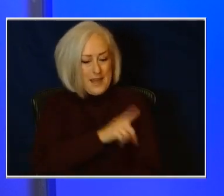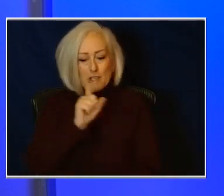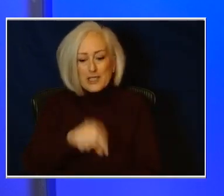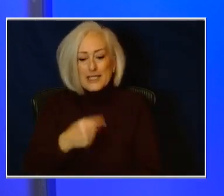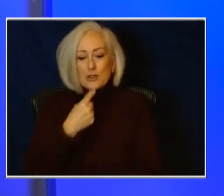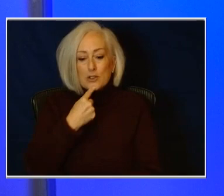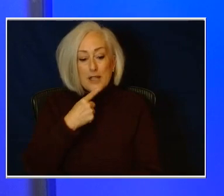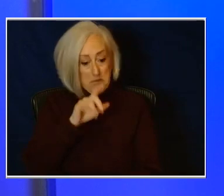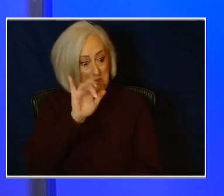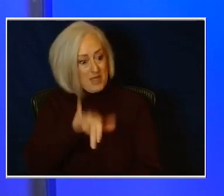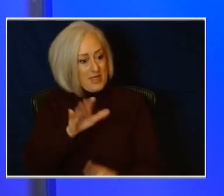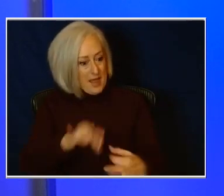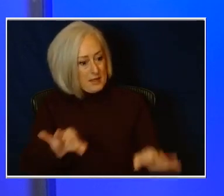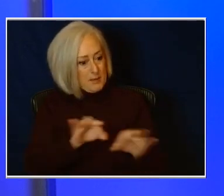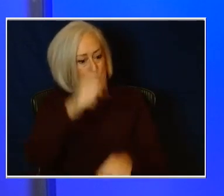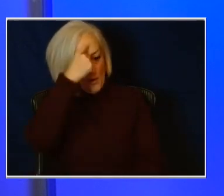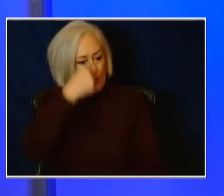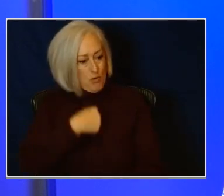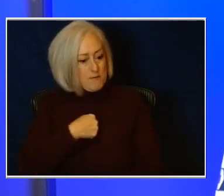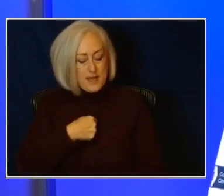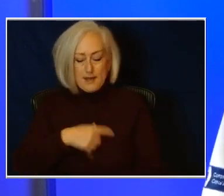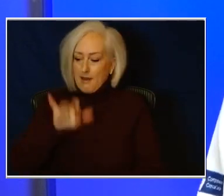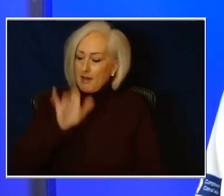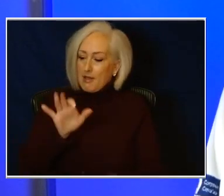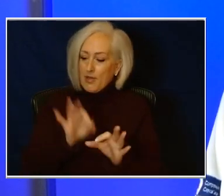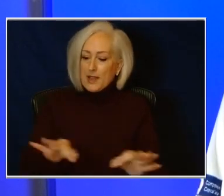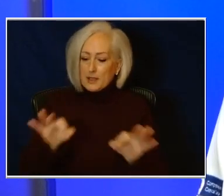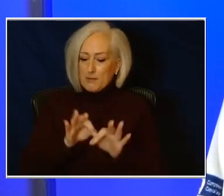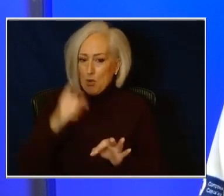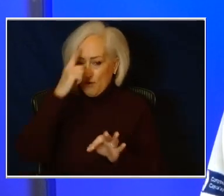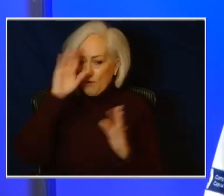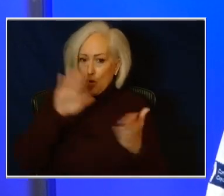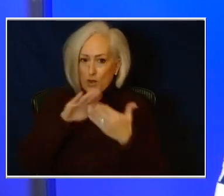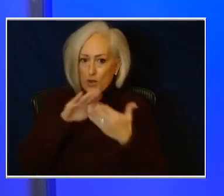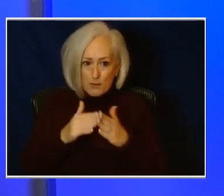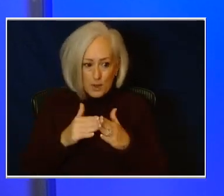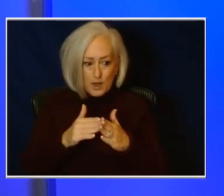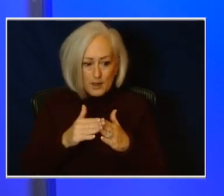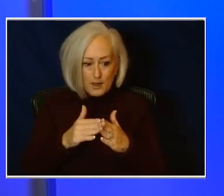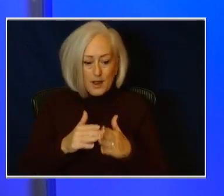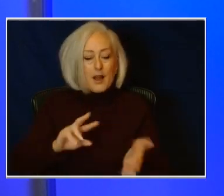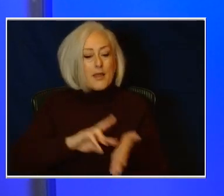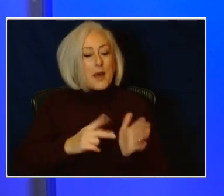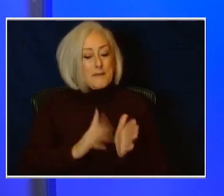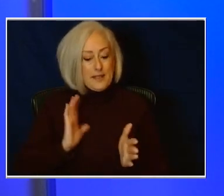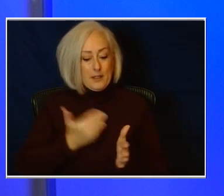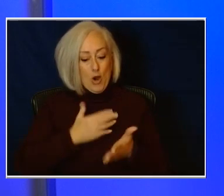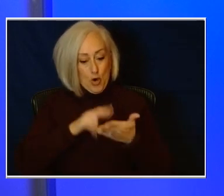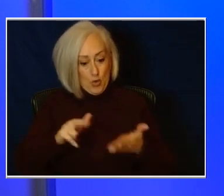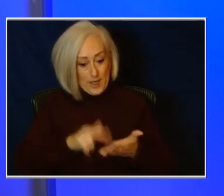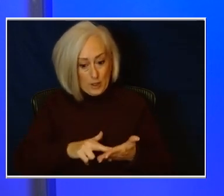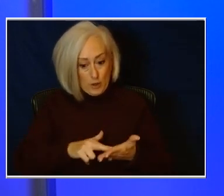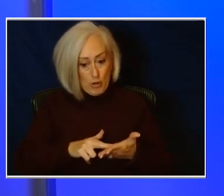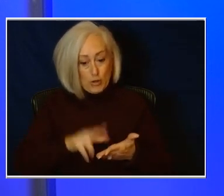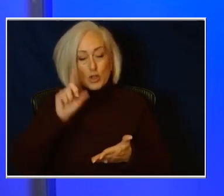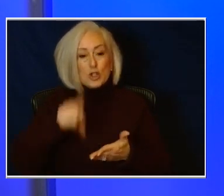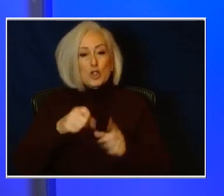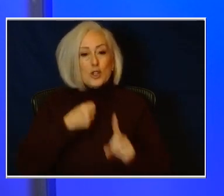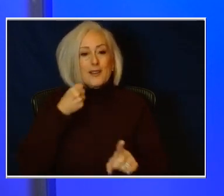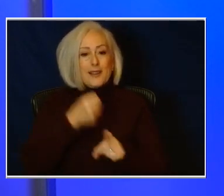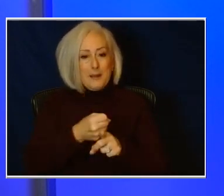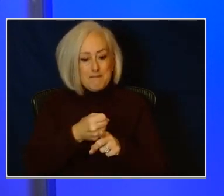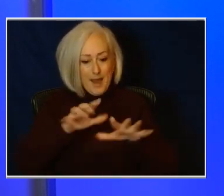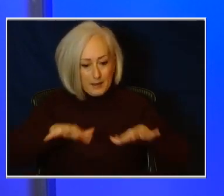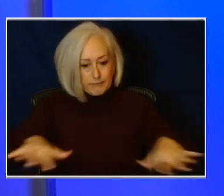then we can focus our research to do something that really will be impactful to the patients, because ultimately that's the goal for cancer research. And the fact that